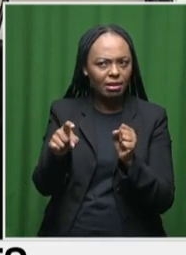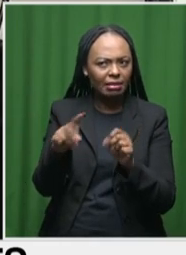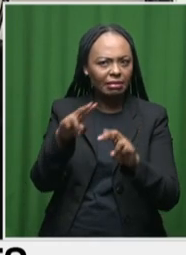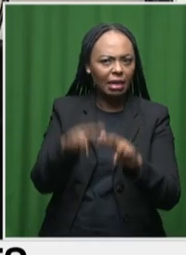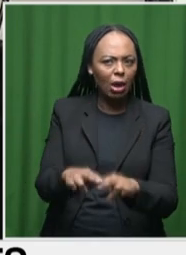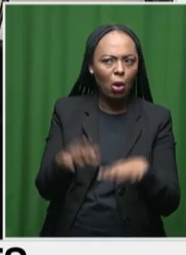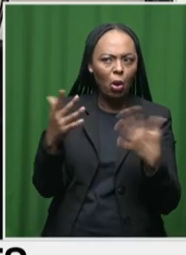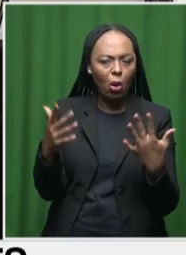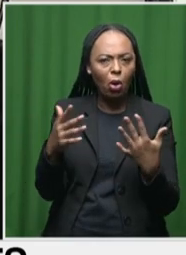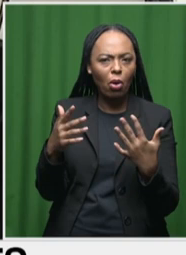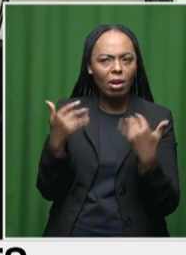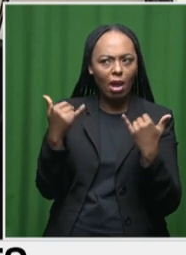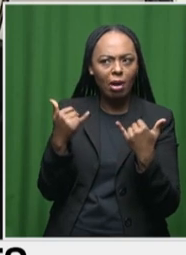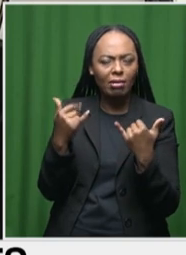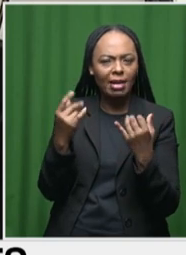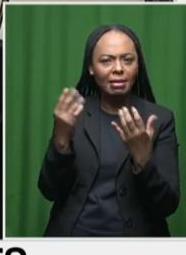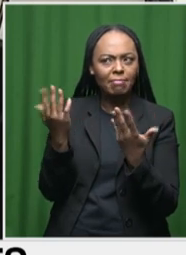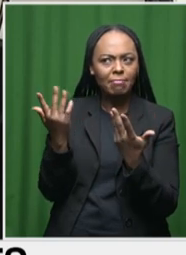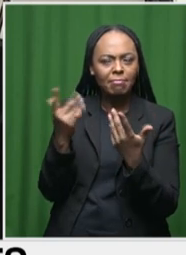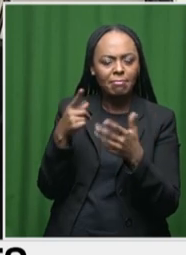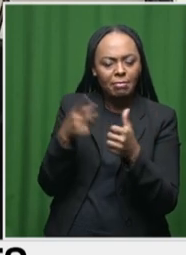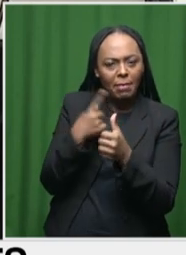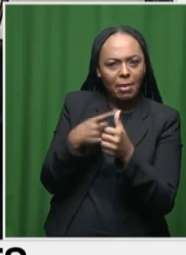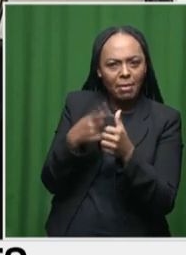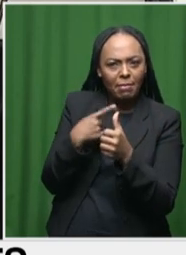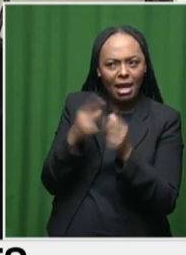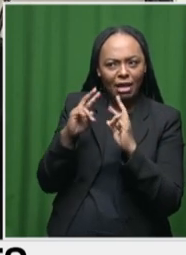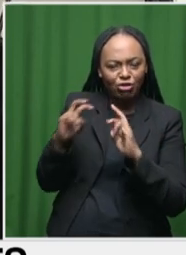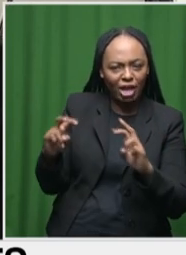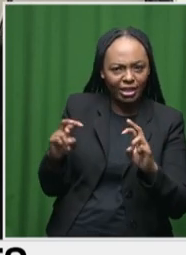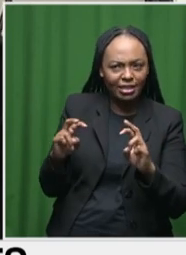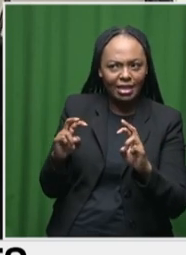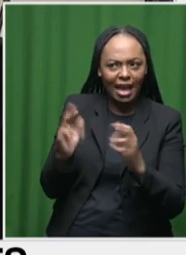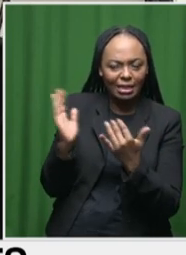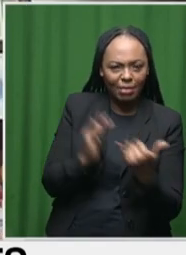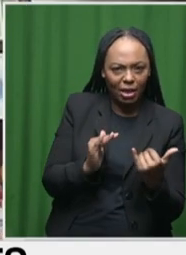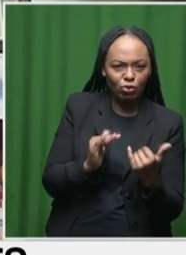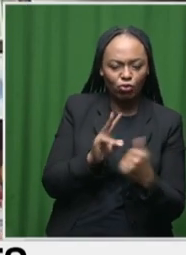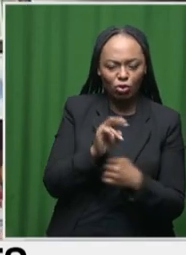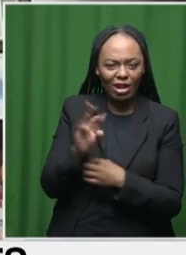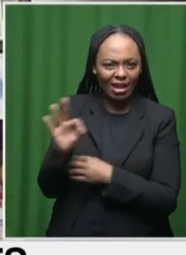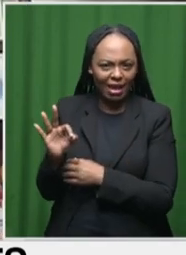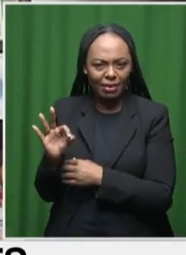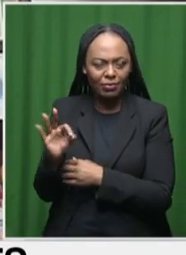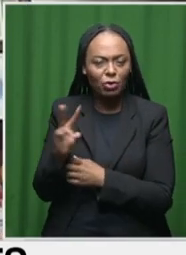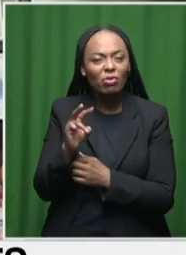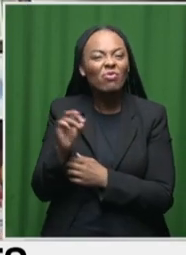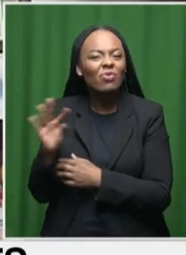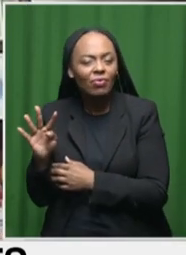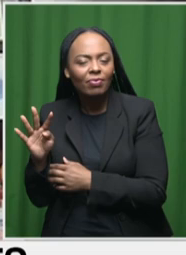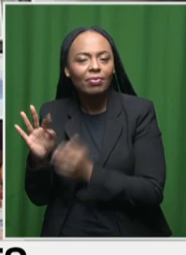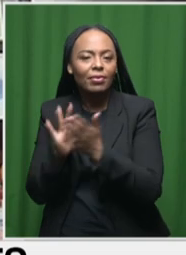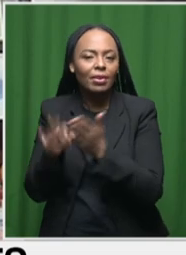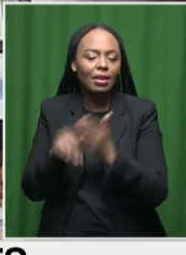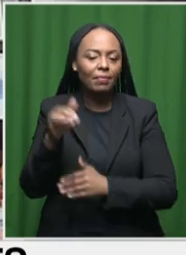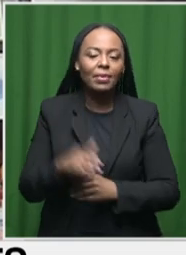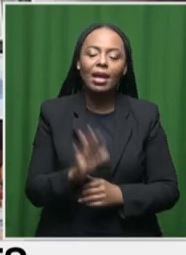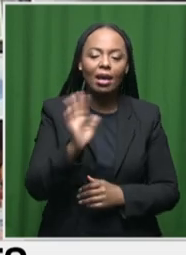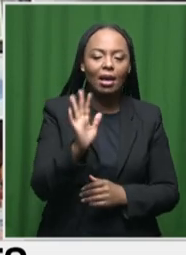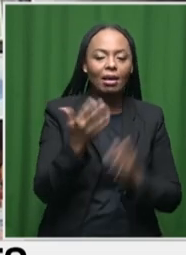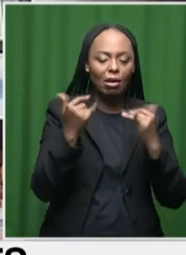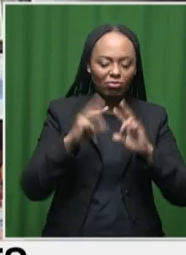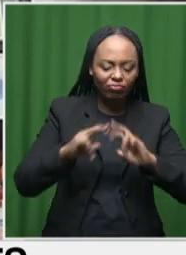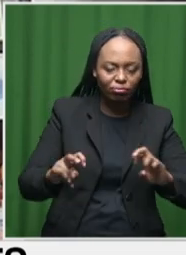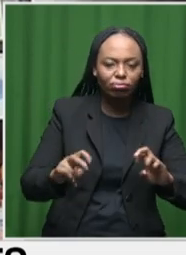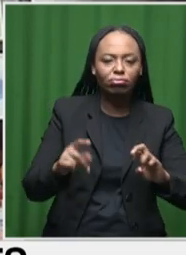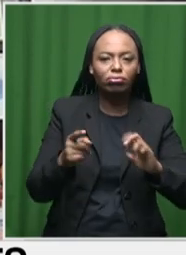expect them to be in the 2024 election? No, so the polls I'm referring to are the Report newspaper poll, and that